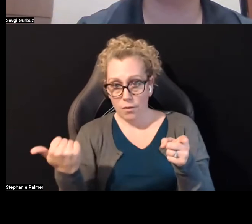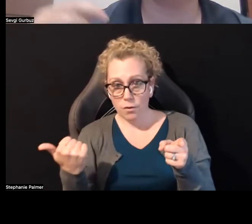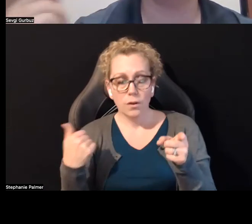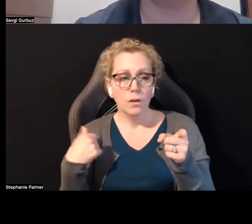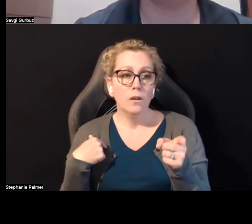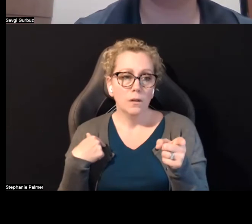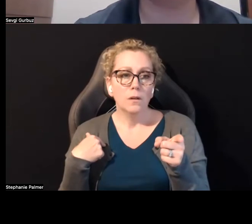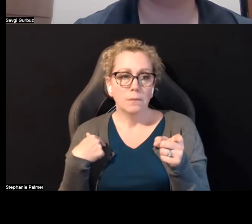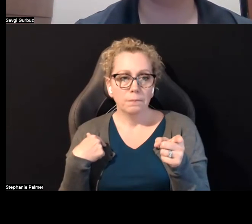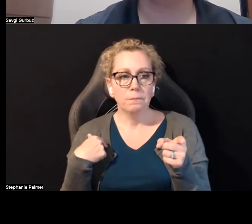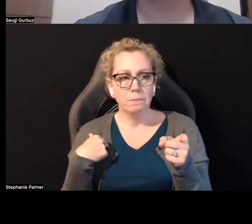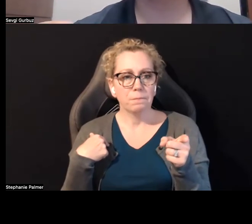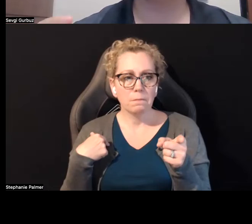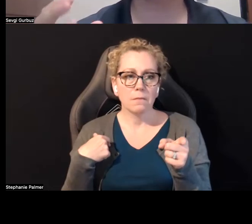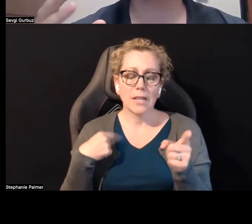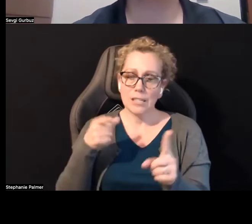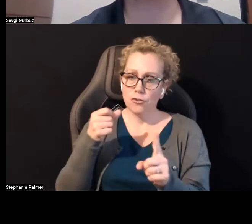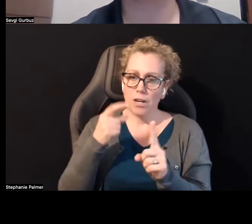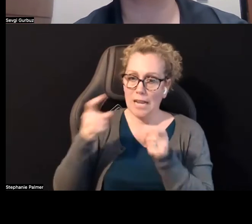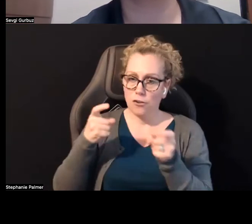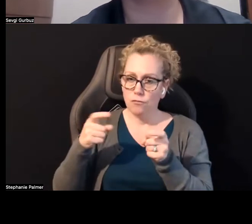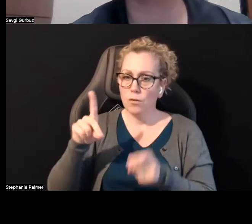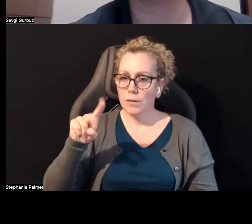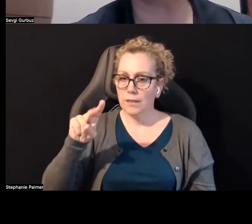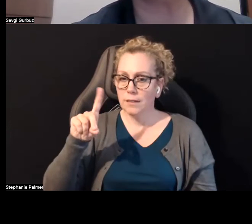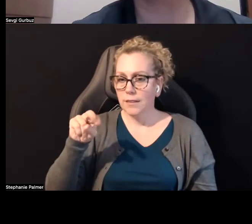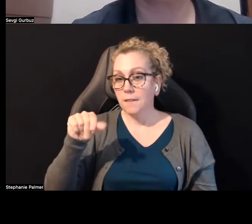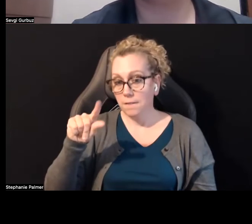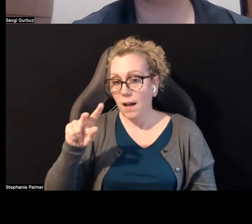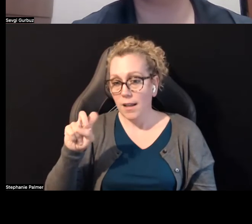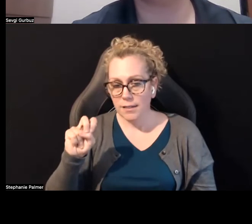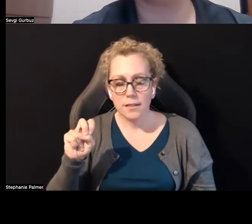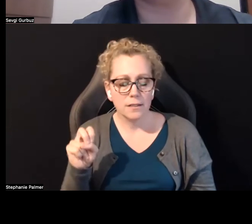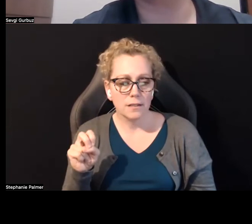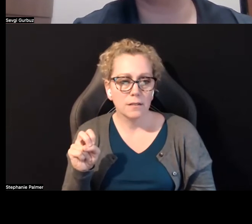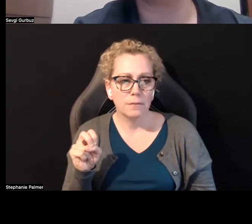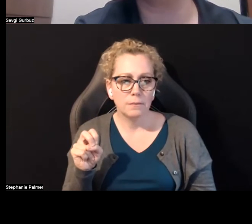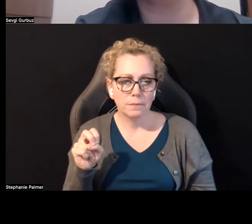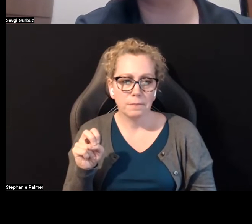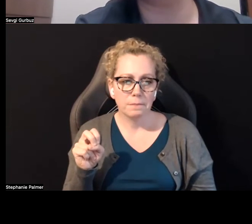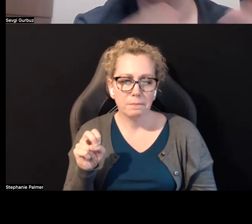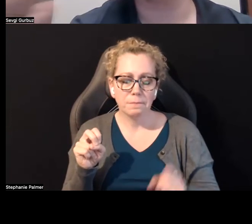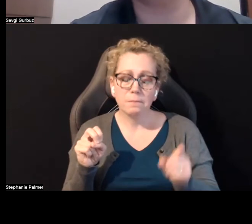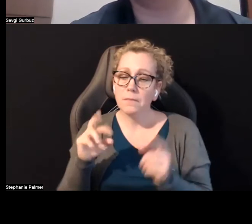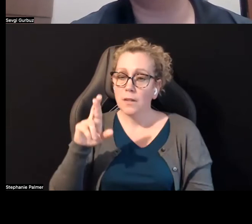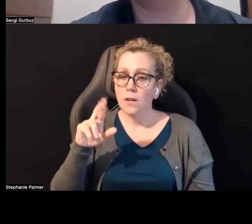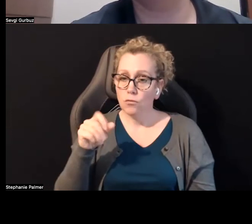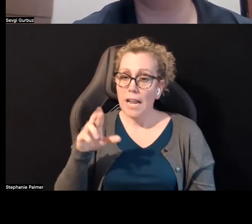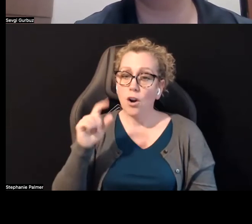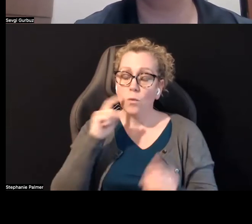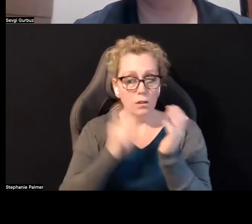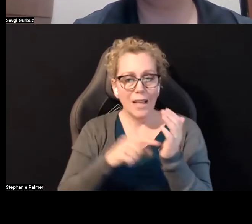and controlling devices. And one of the big problems in doing this is, the radar will pick up any